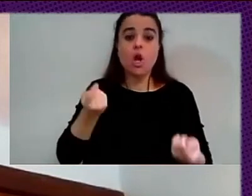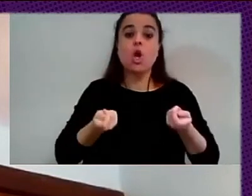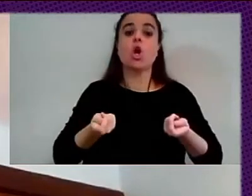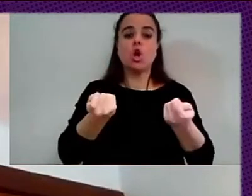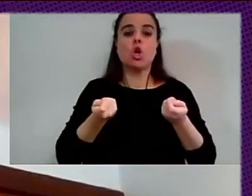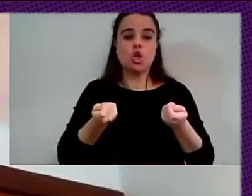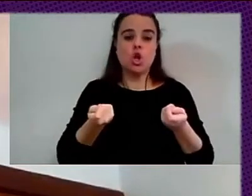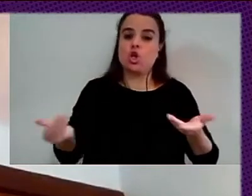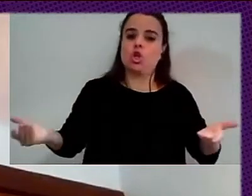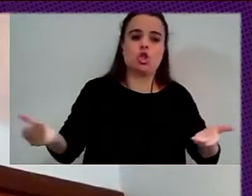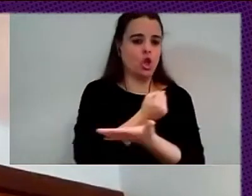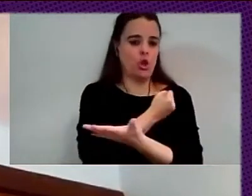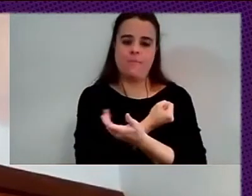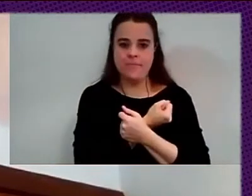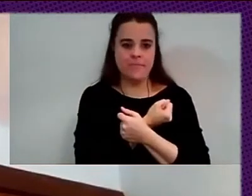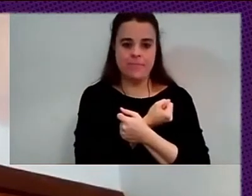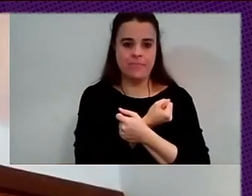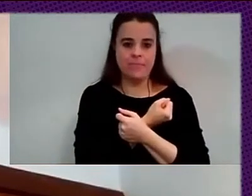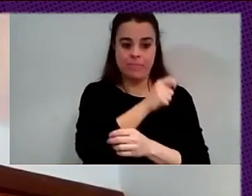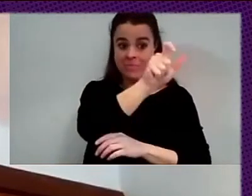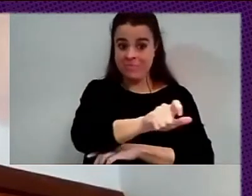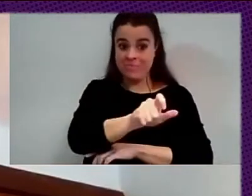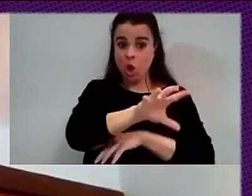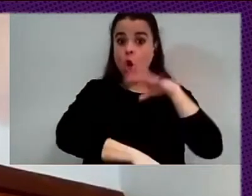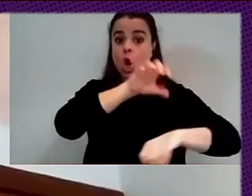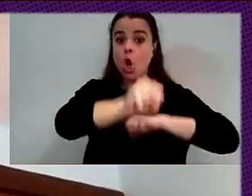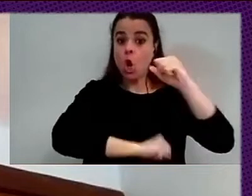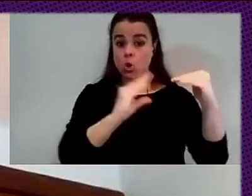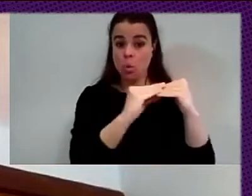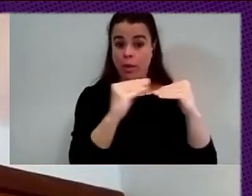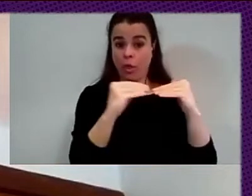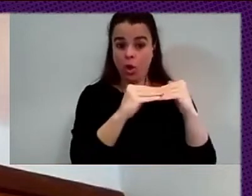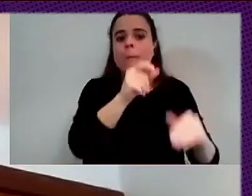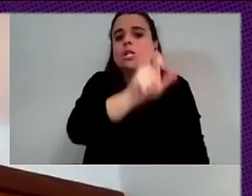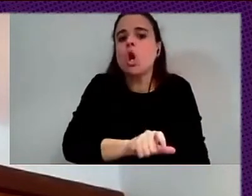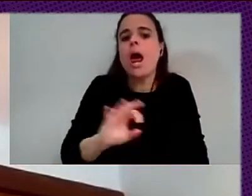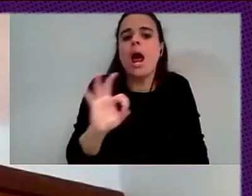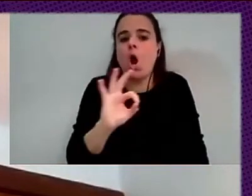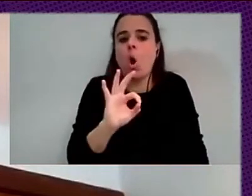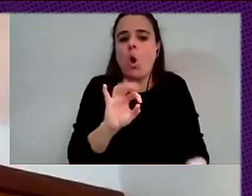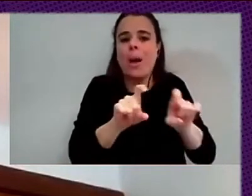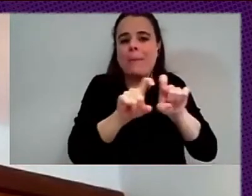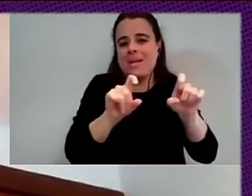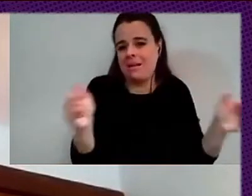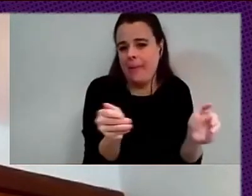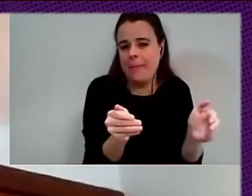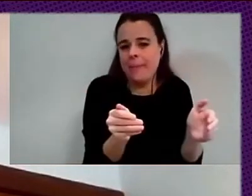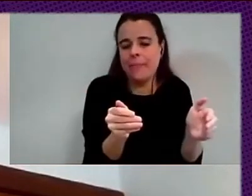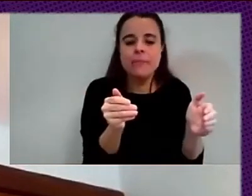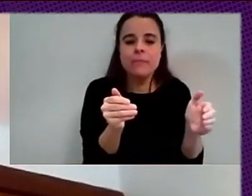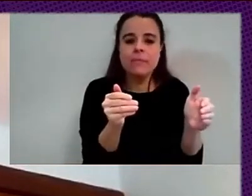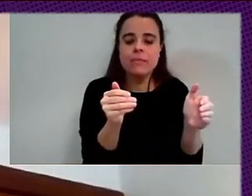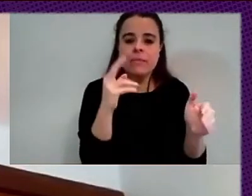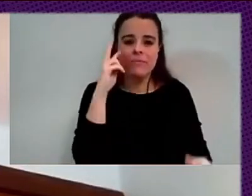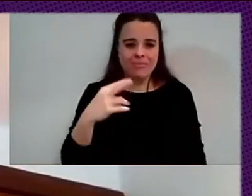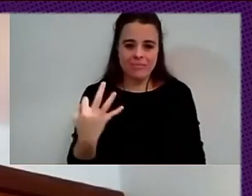to be using computers, the Americans are always getting a cut. Now, of course, the Chinese are in a